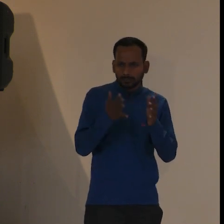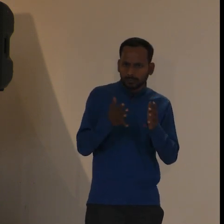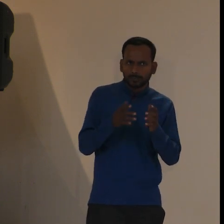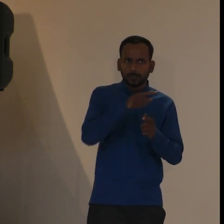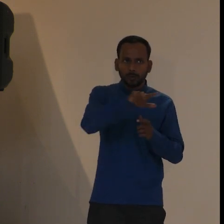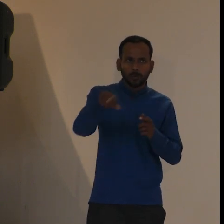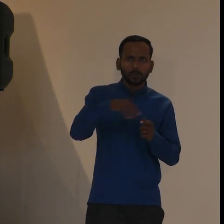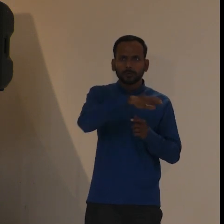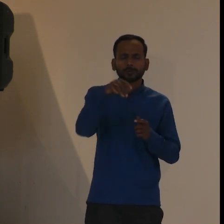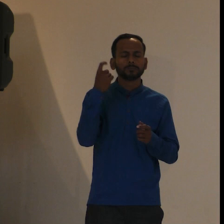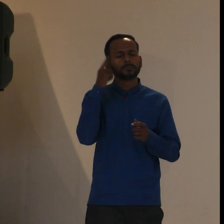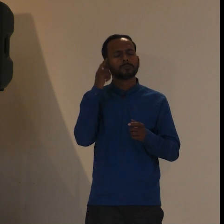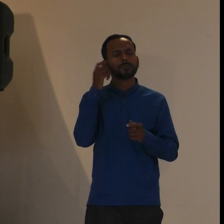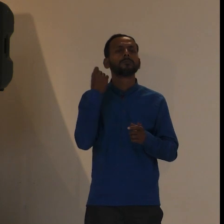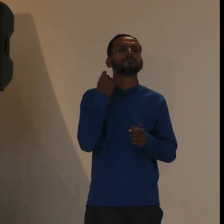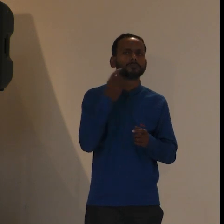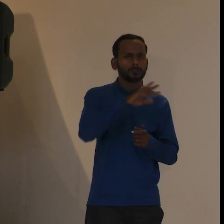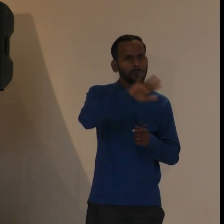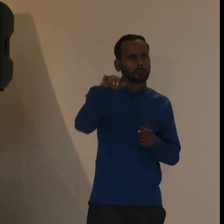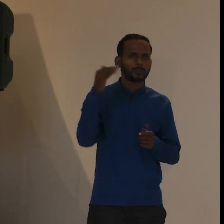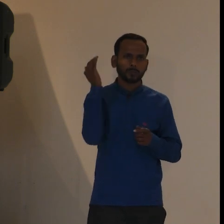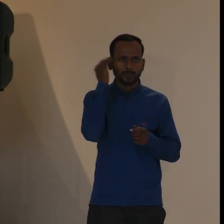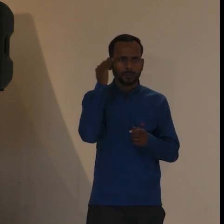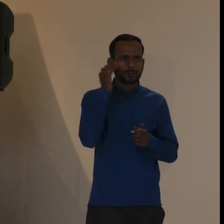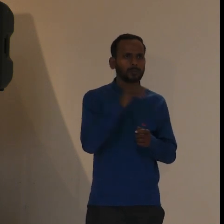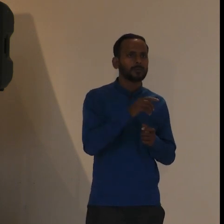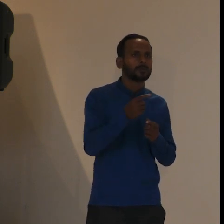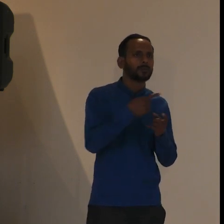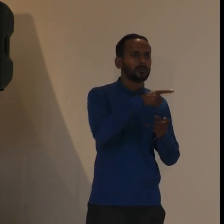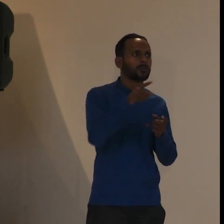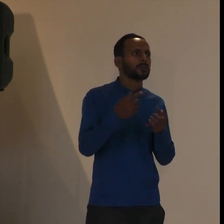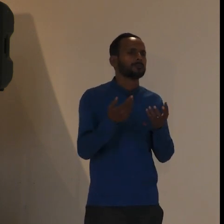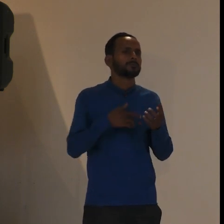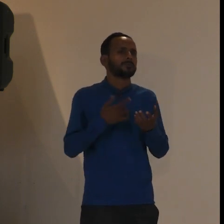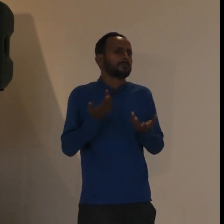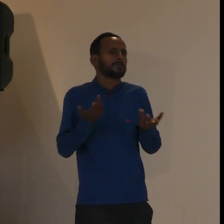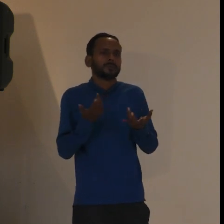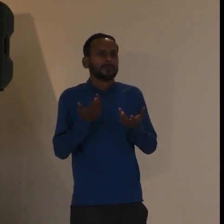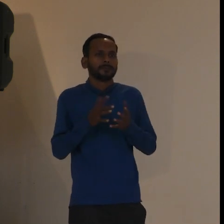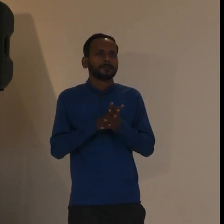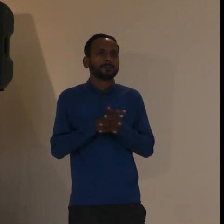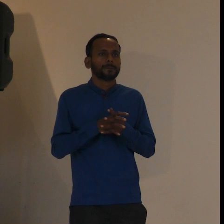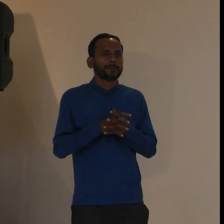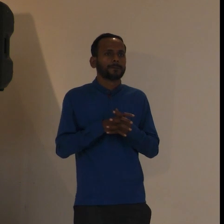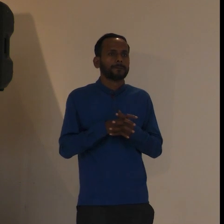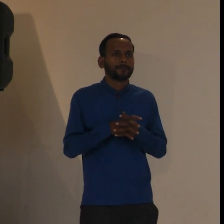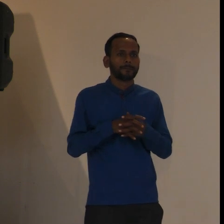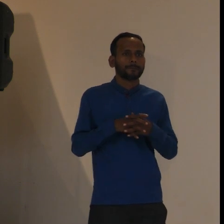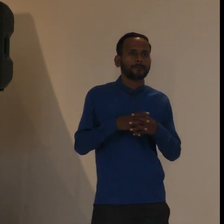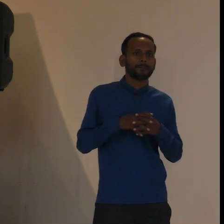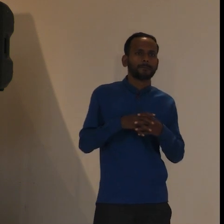They're already, people think they're works of art. It's just I don't know why we think they're not works of art. I don't think that's the thing. That's why they make